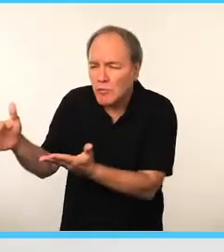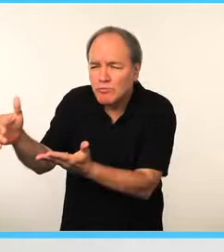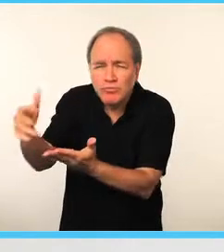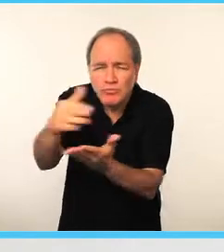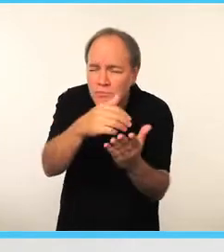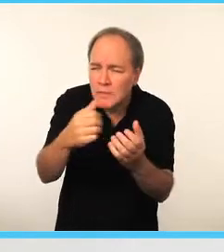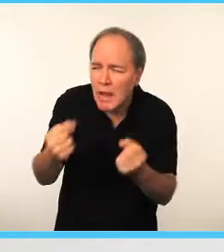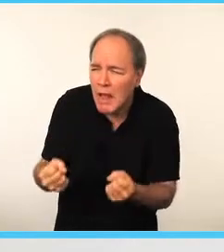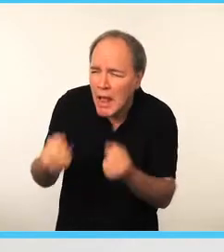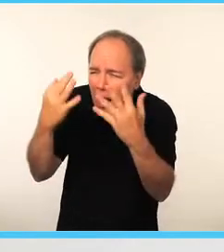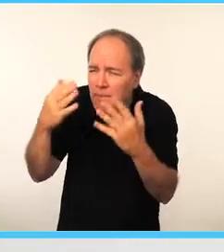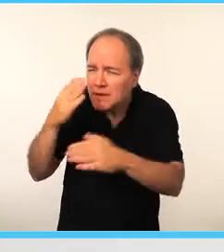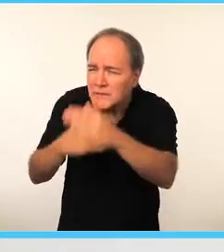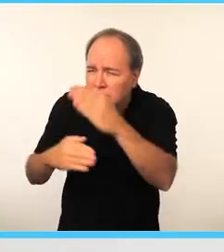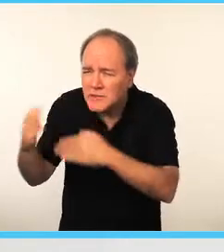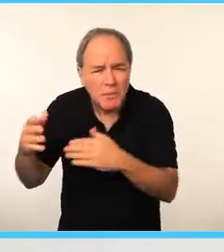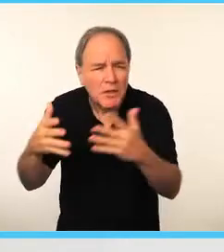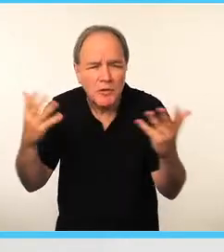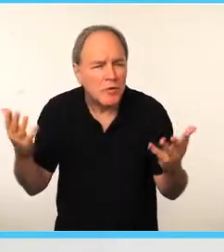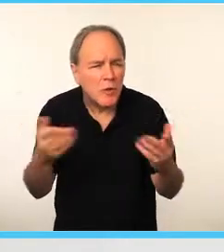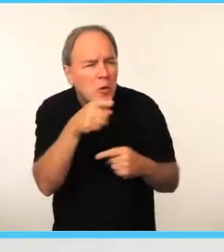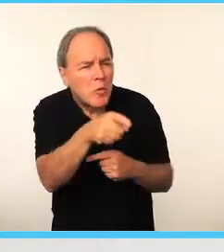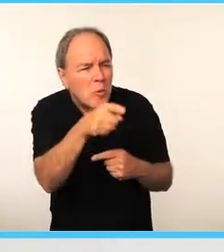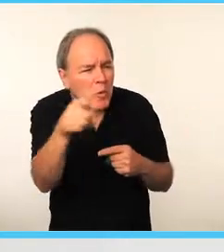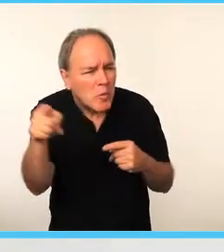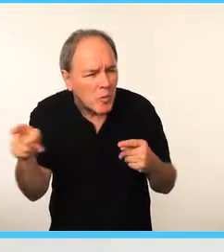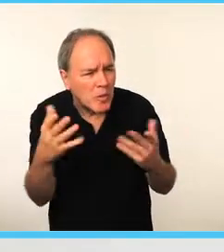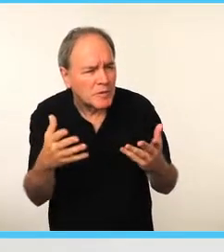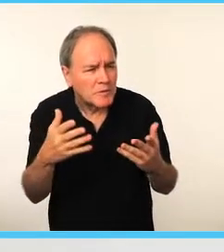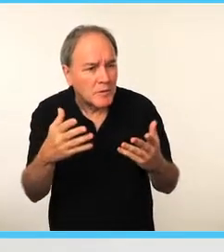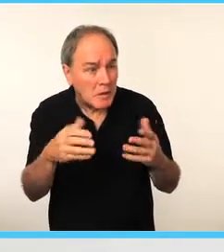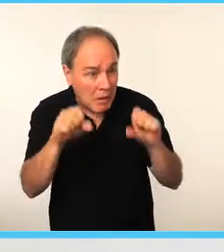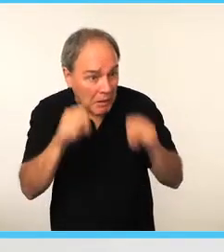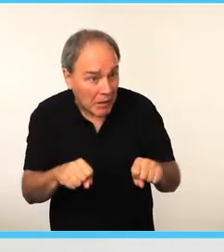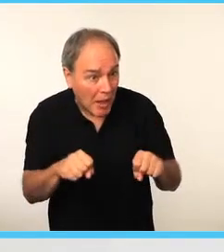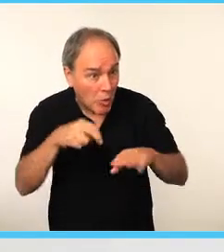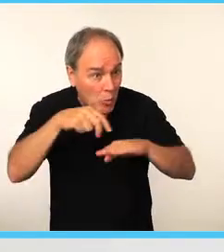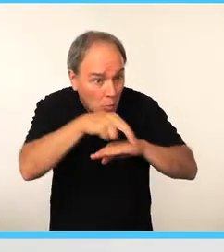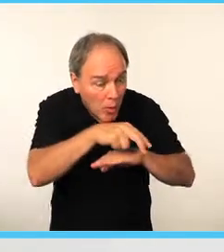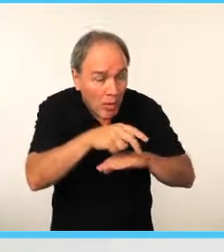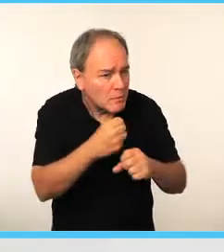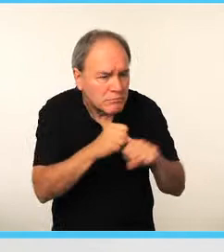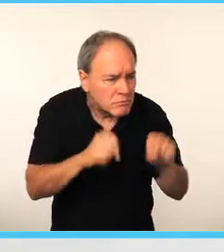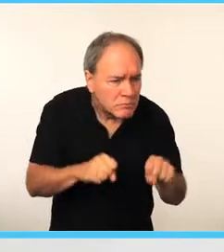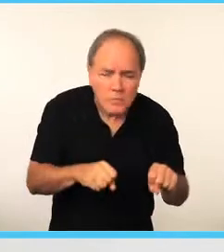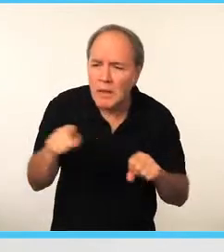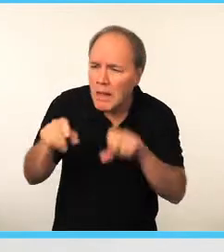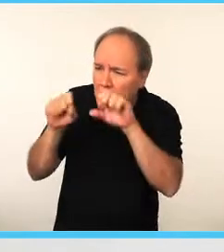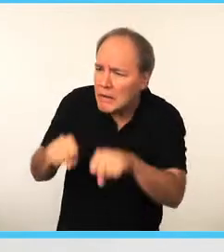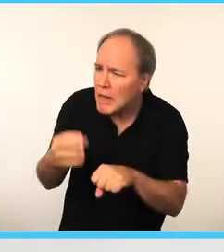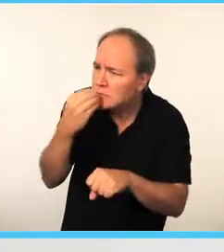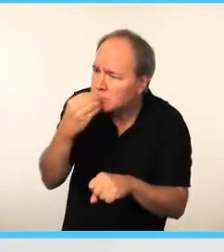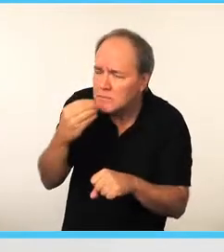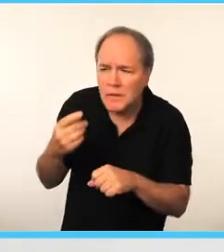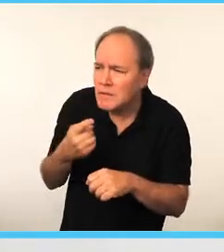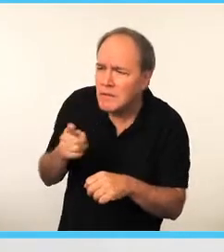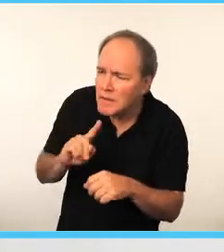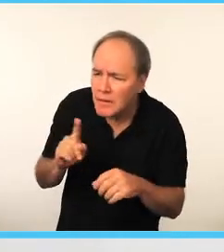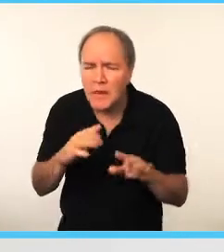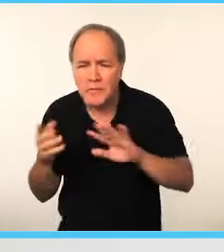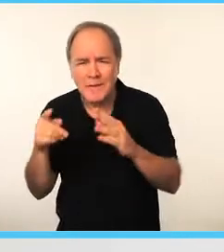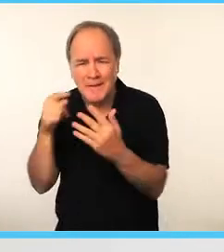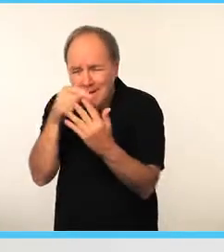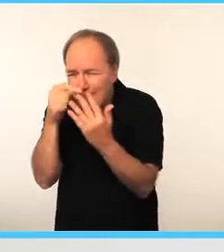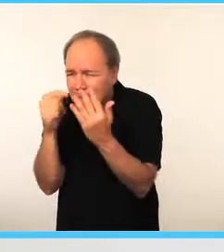index in the school infrastructure, which influences the design of schools so that